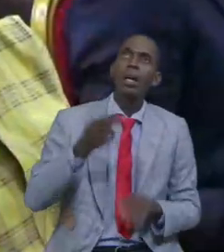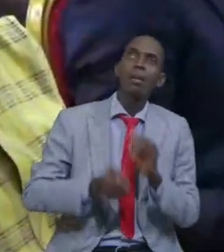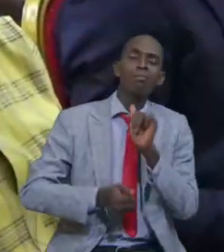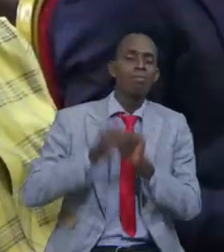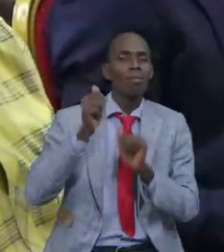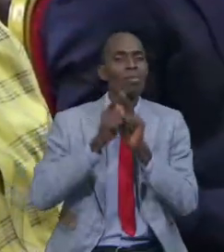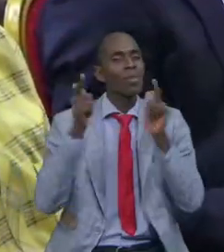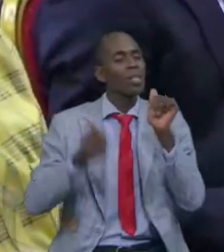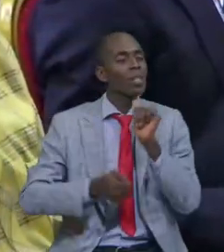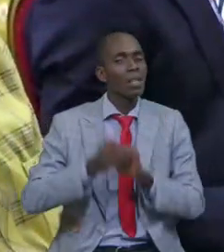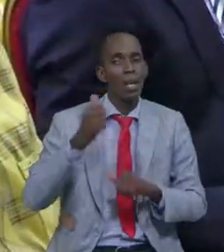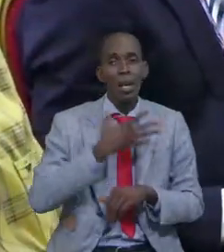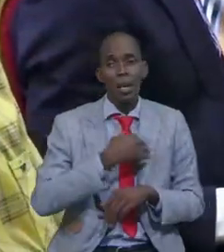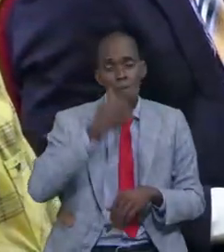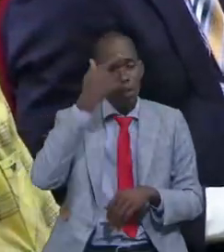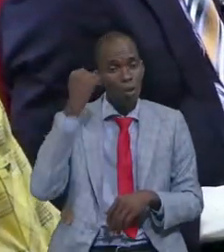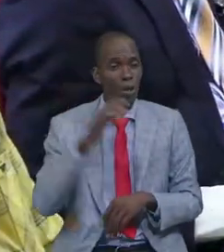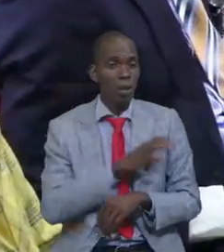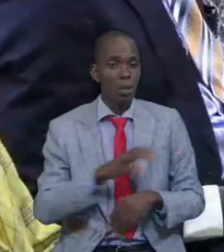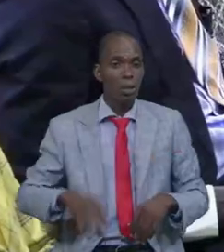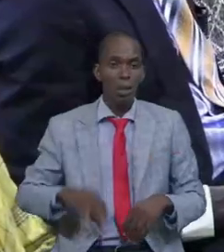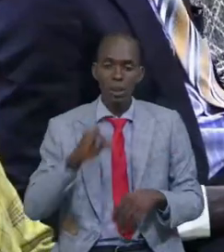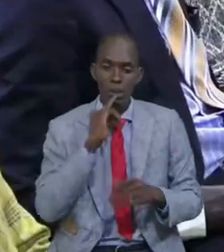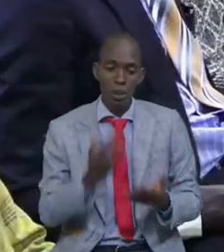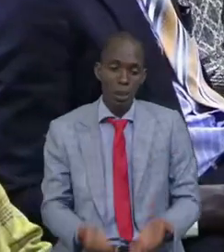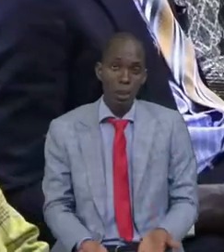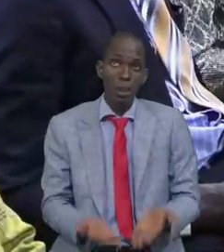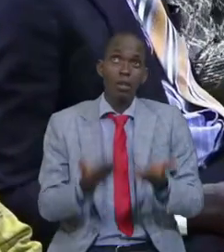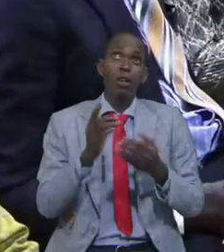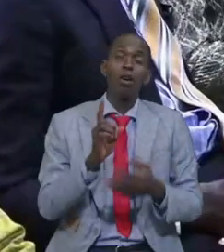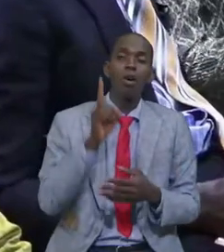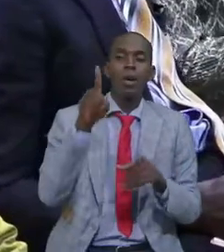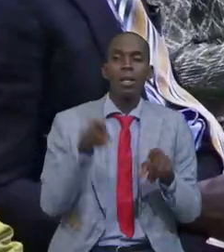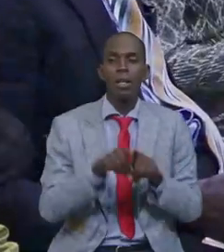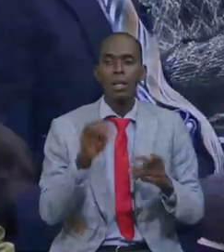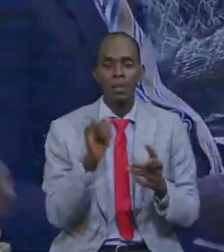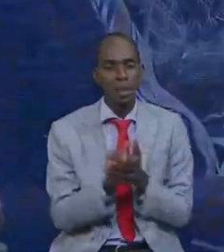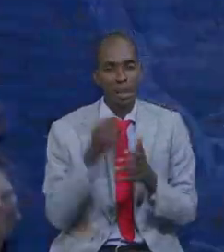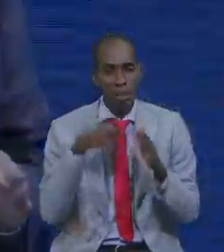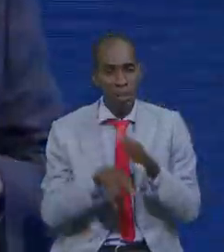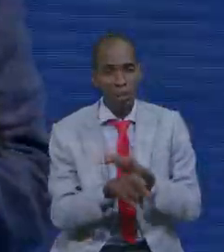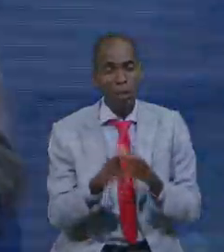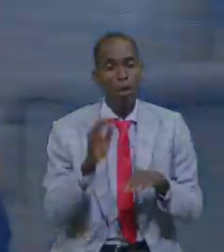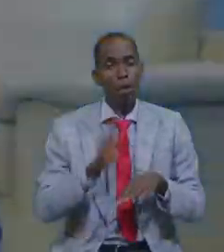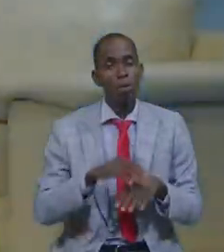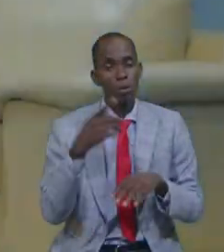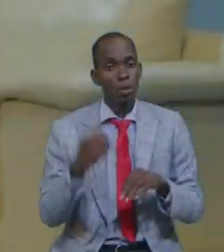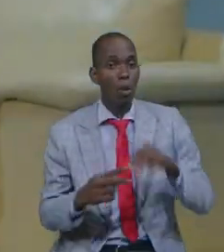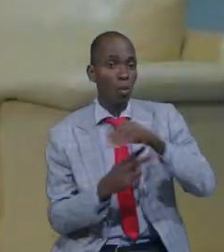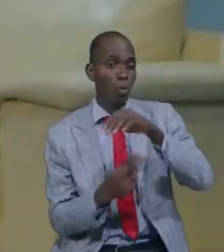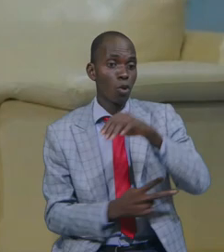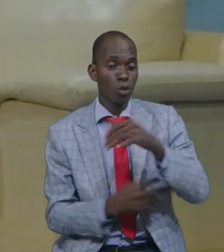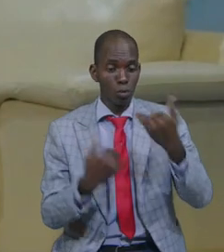and because Christ is lifted up like that serpent on the pole, tonight you